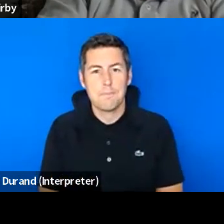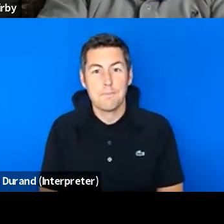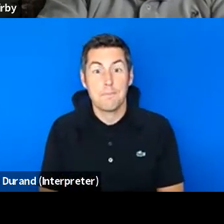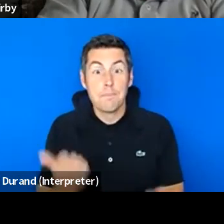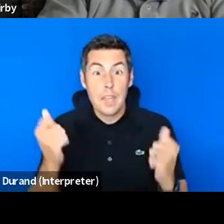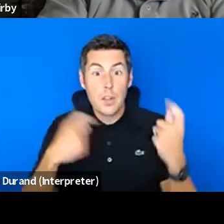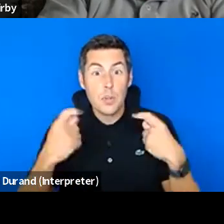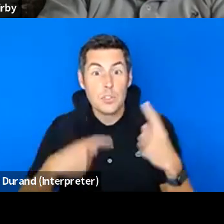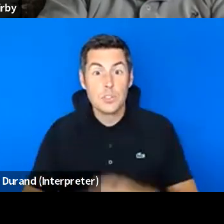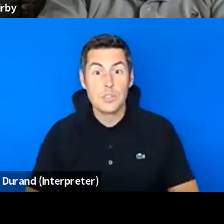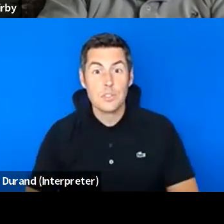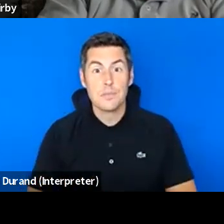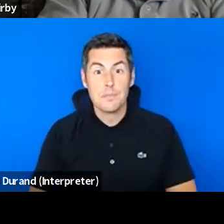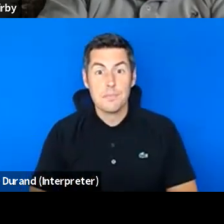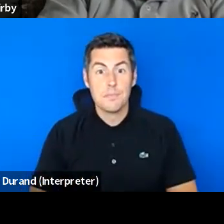questions?